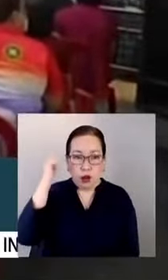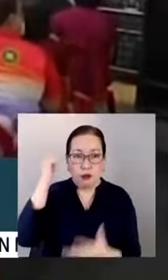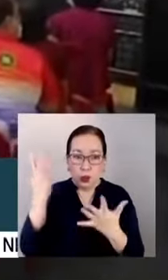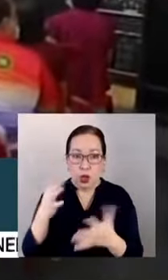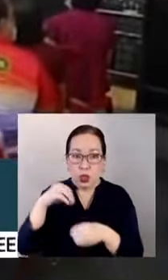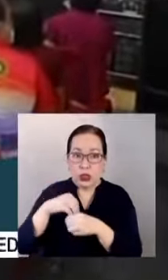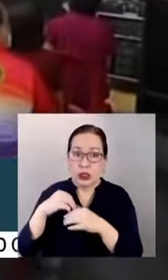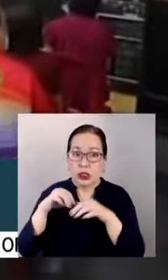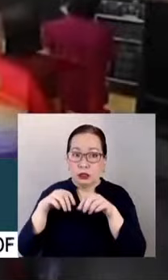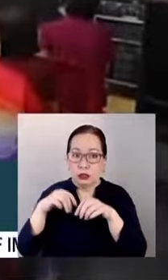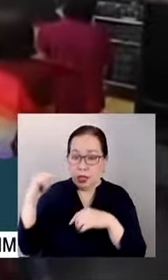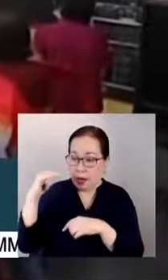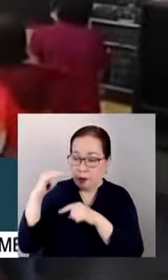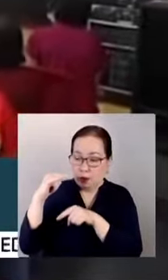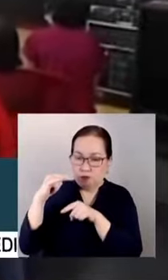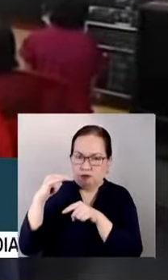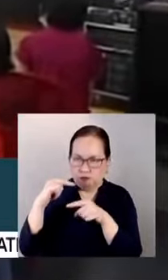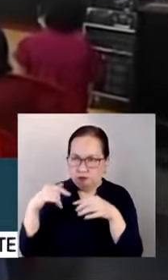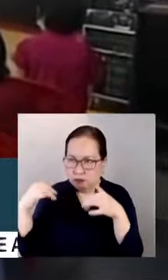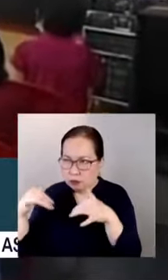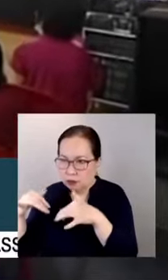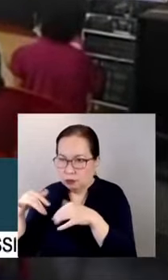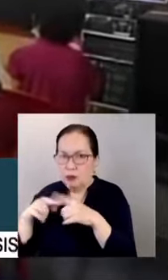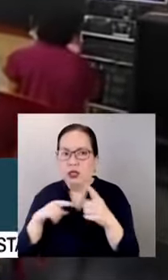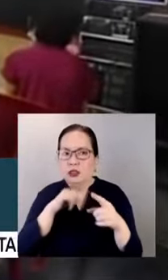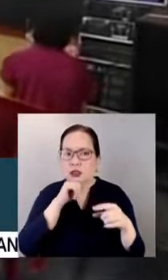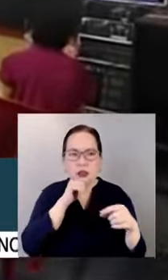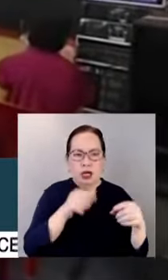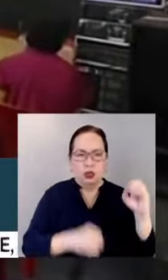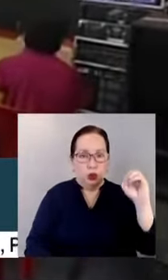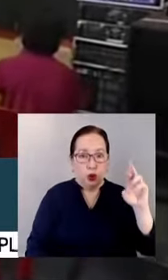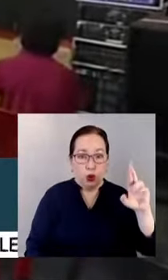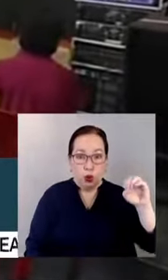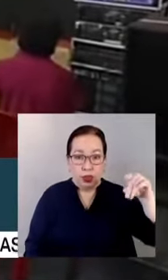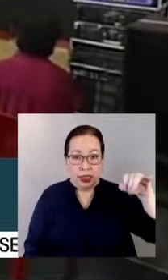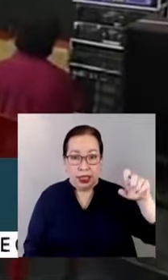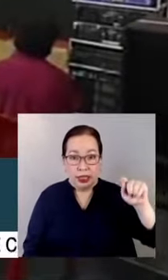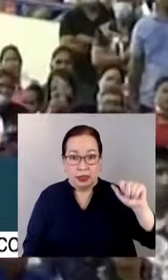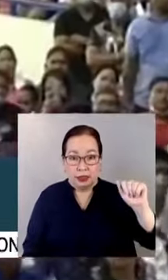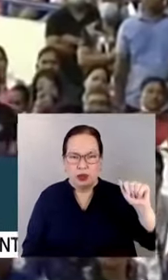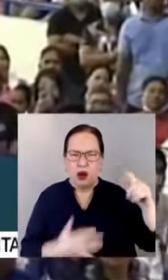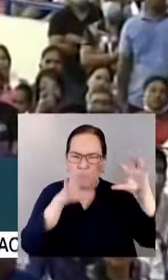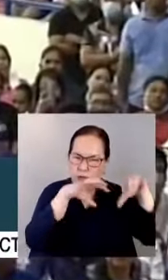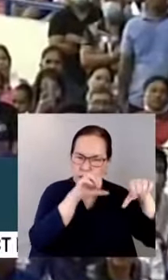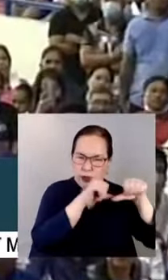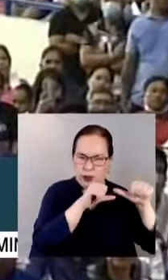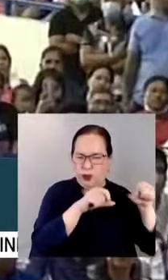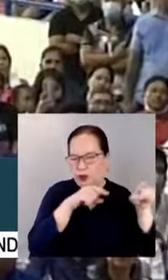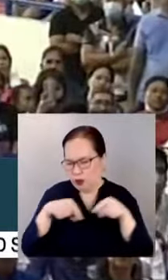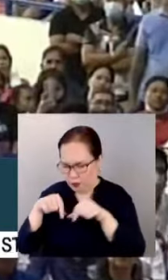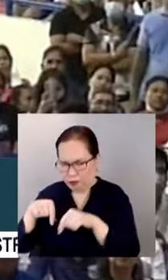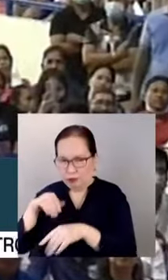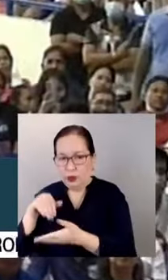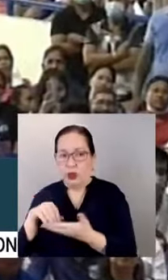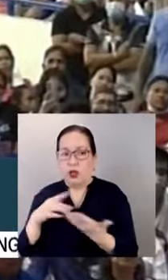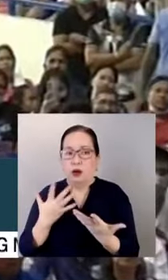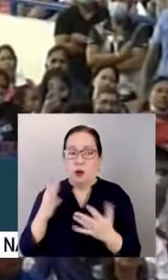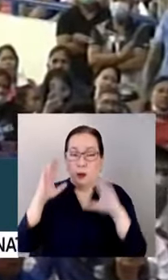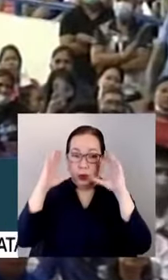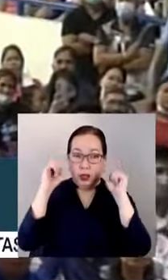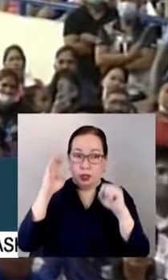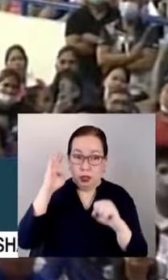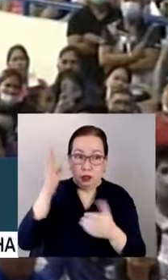instead of Oroquete City as originally planned due to inclement weather. However, Carmina, heavy rains prevented the president from doing an